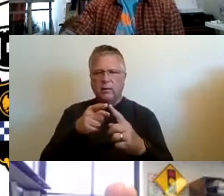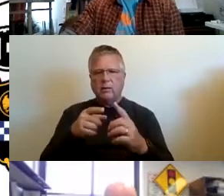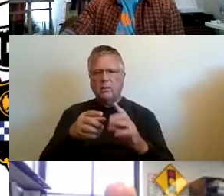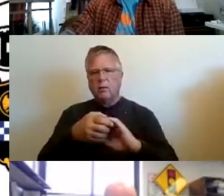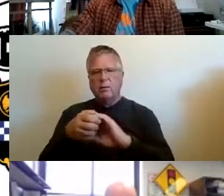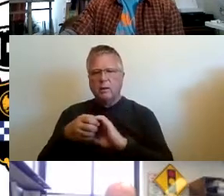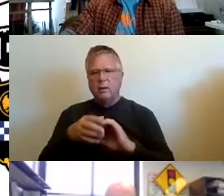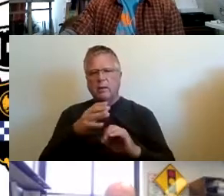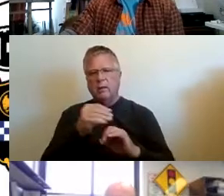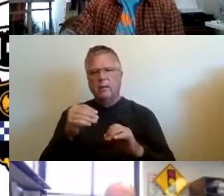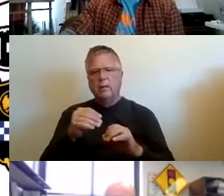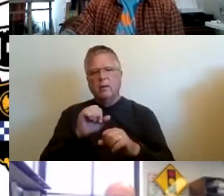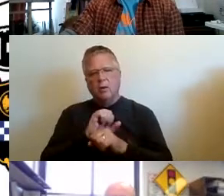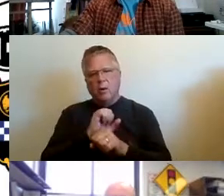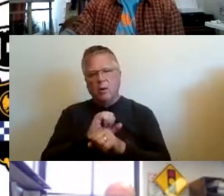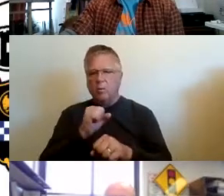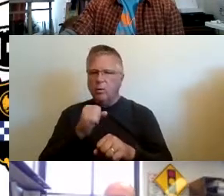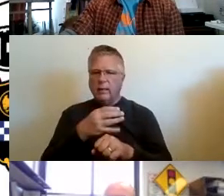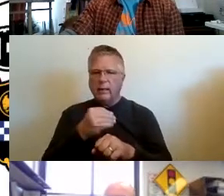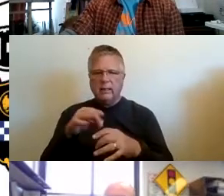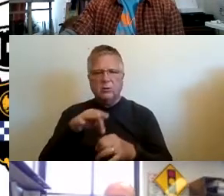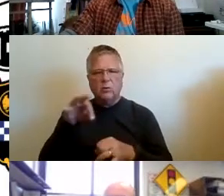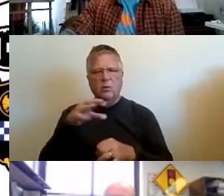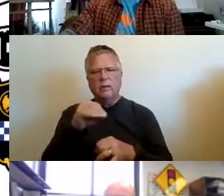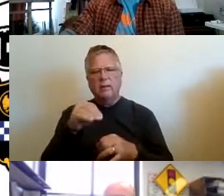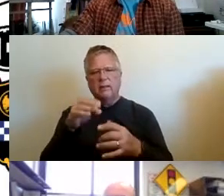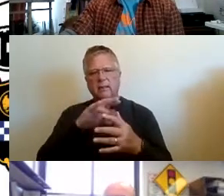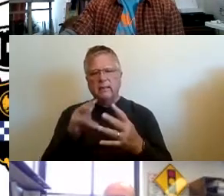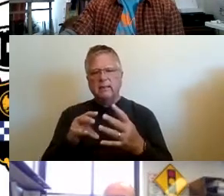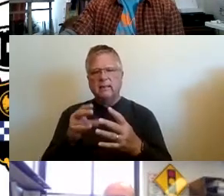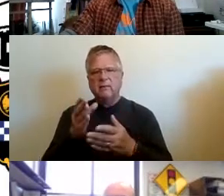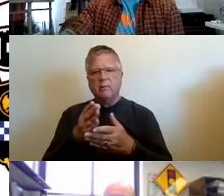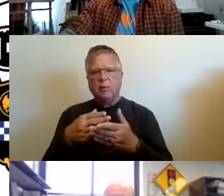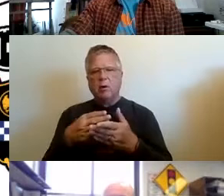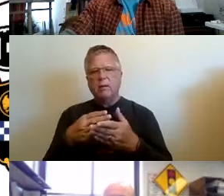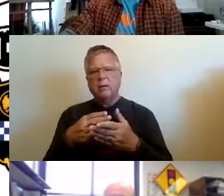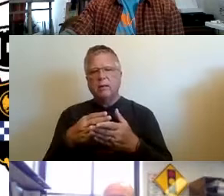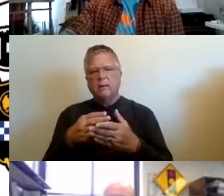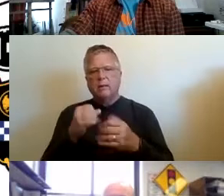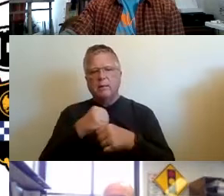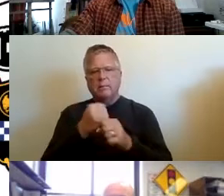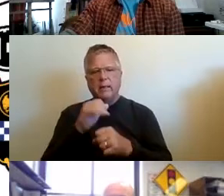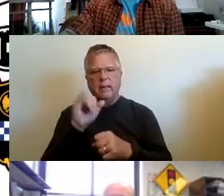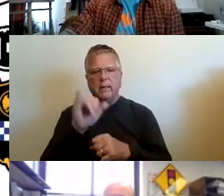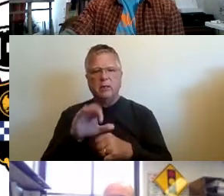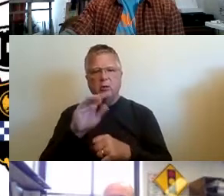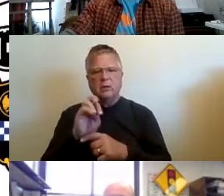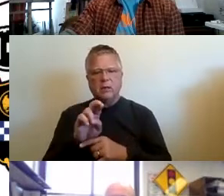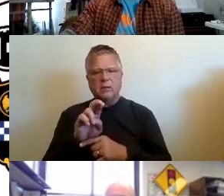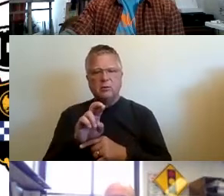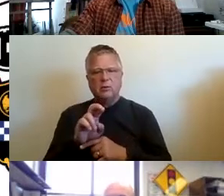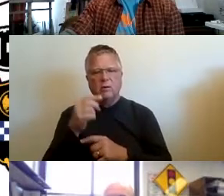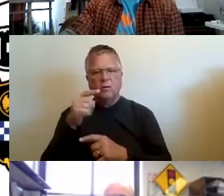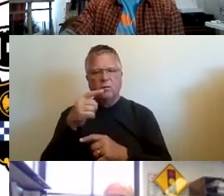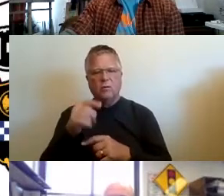and unbroken flow. These are the 7 driving principles behind creating those cluster for this